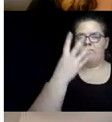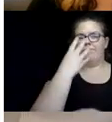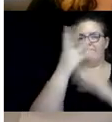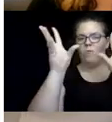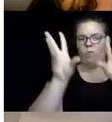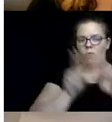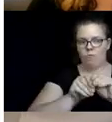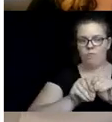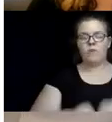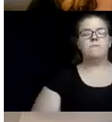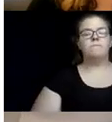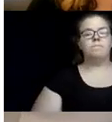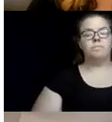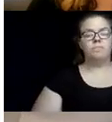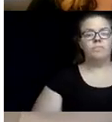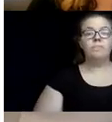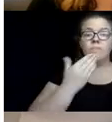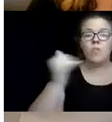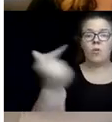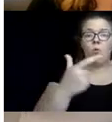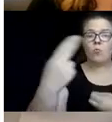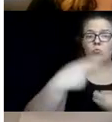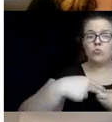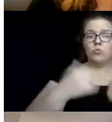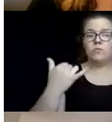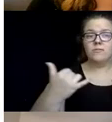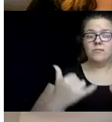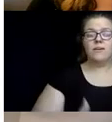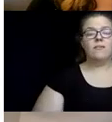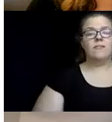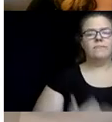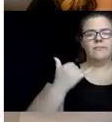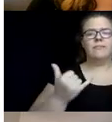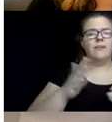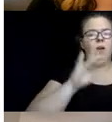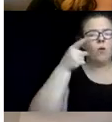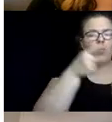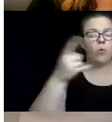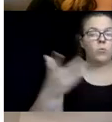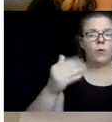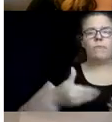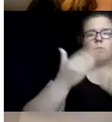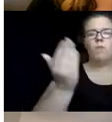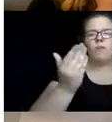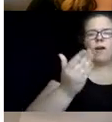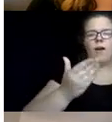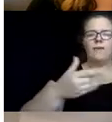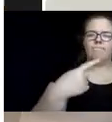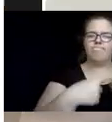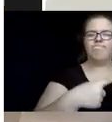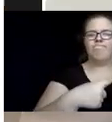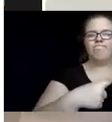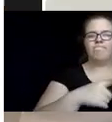So thank you all for joining us today. Today my goal is to provide an overview of elder